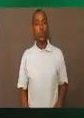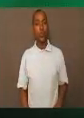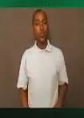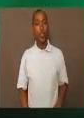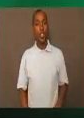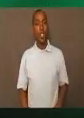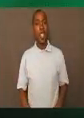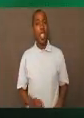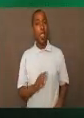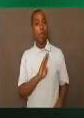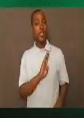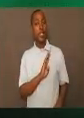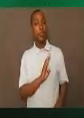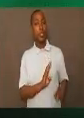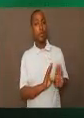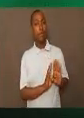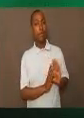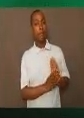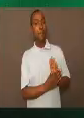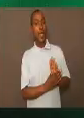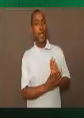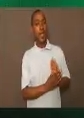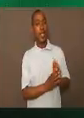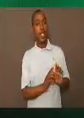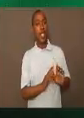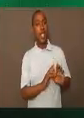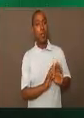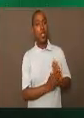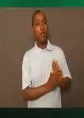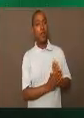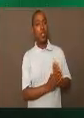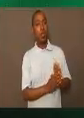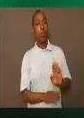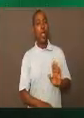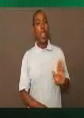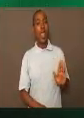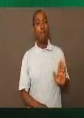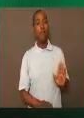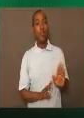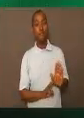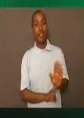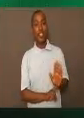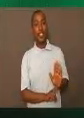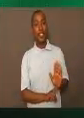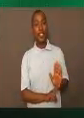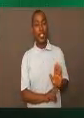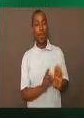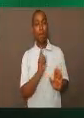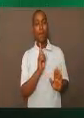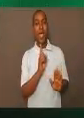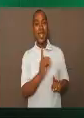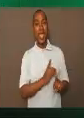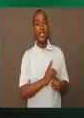The bicuspid opens into the left ventricle and is also a